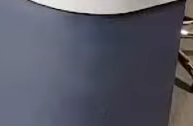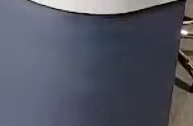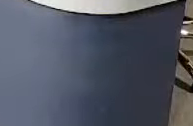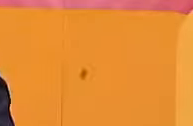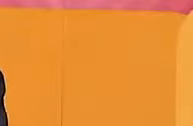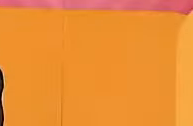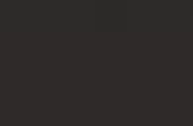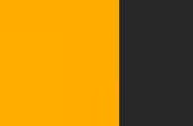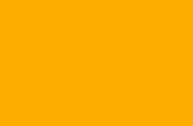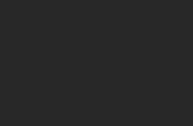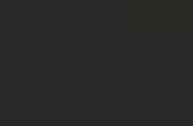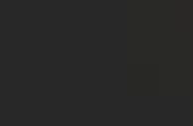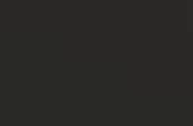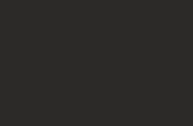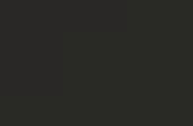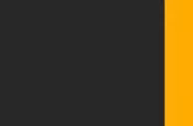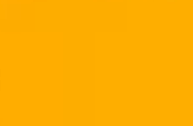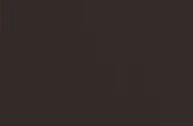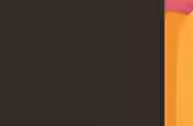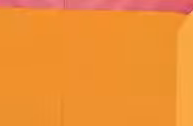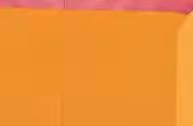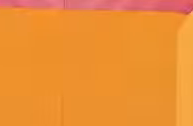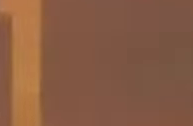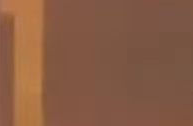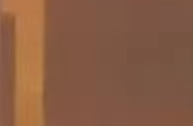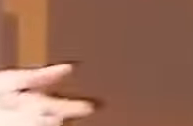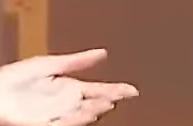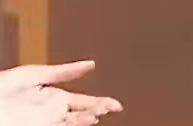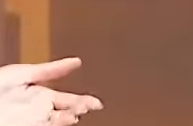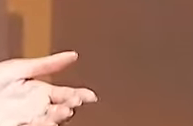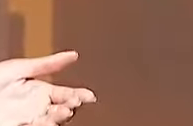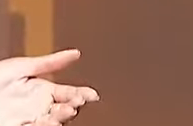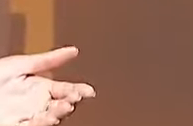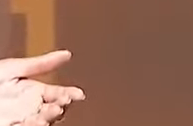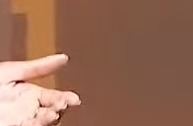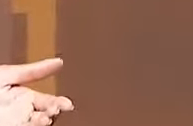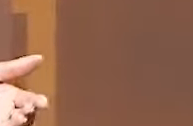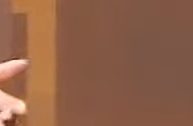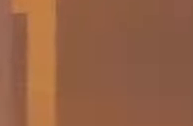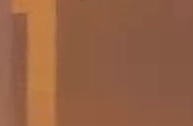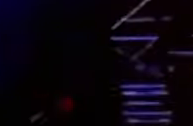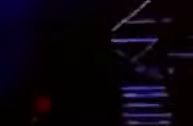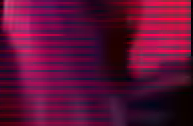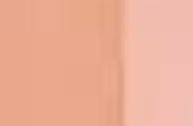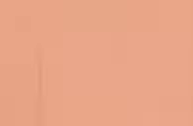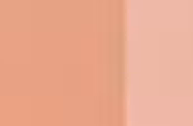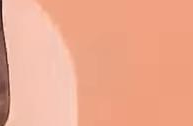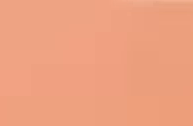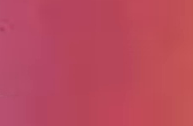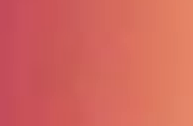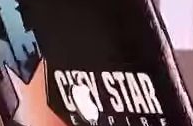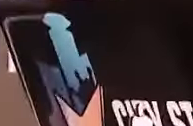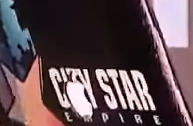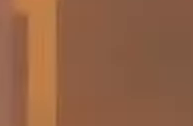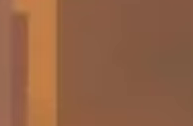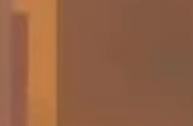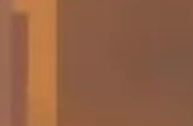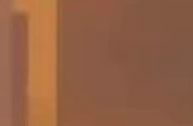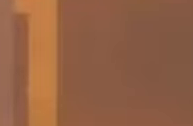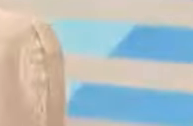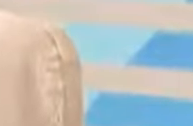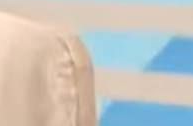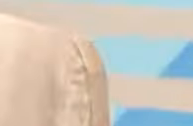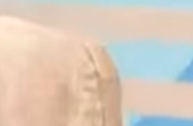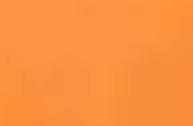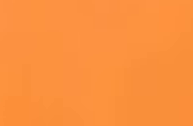week, getting you insights and getting you ready for your day. And the package is not yet done. I get